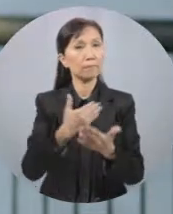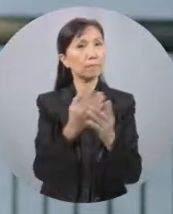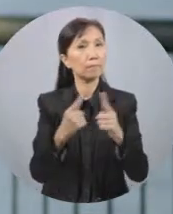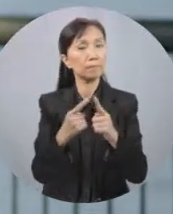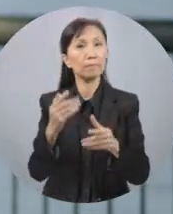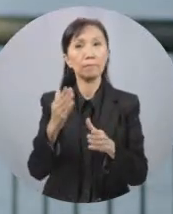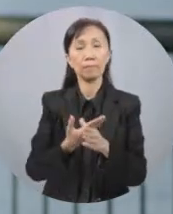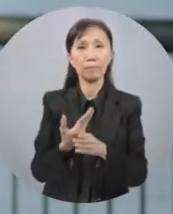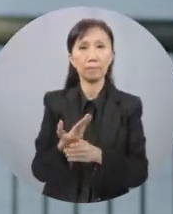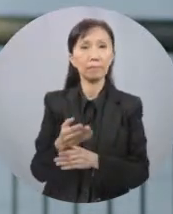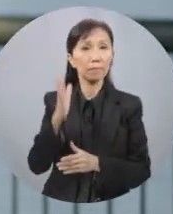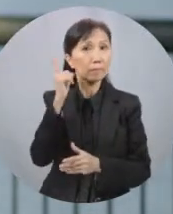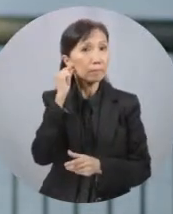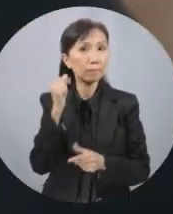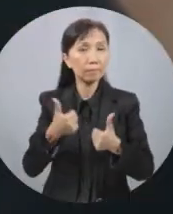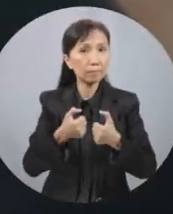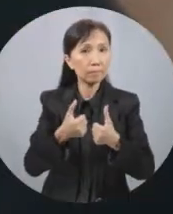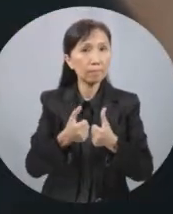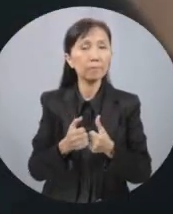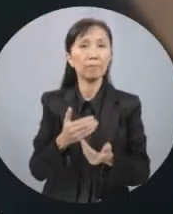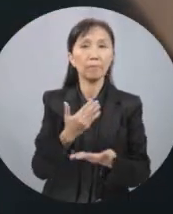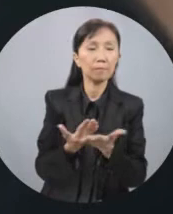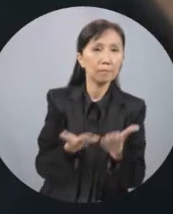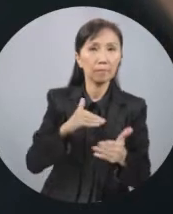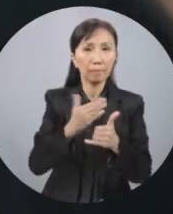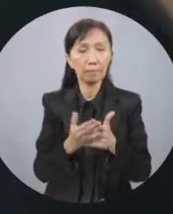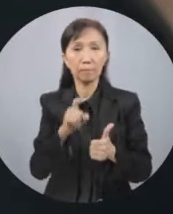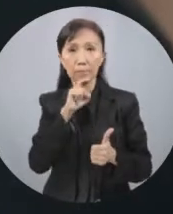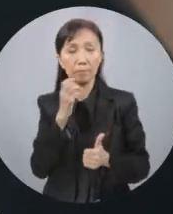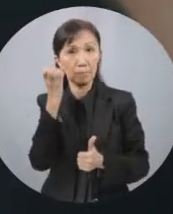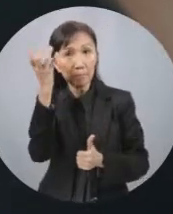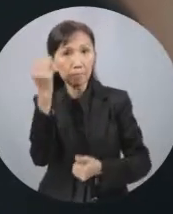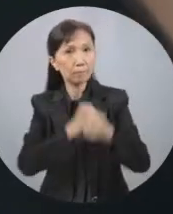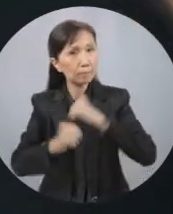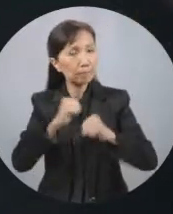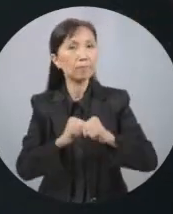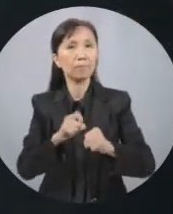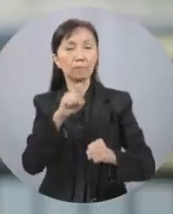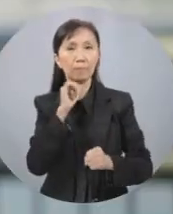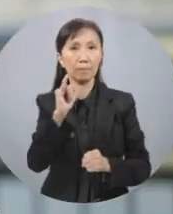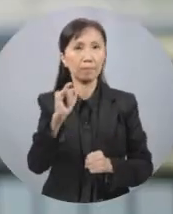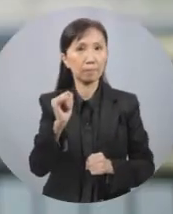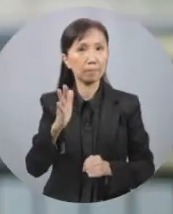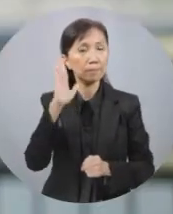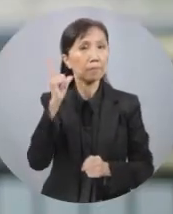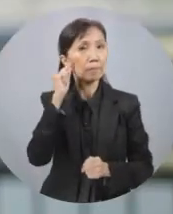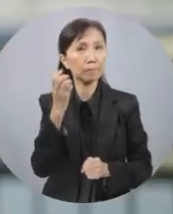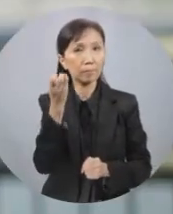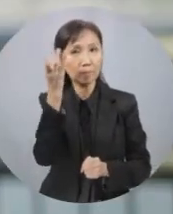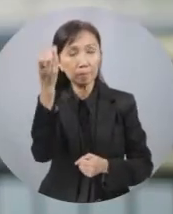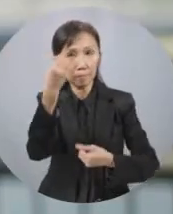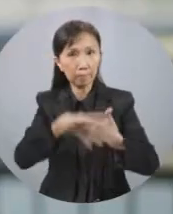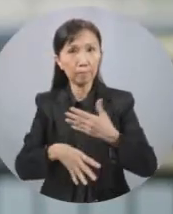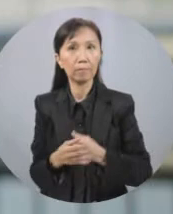It is unlawful under the Sex Discrimination Ordinance to discriminate against a person on the grounds of sex, marital status or